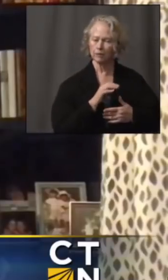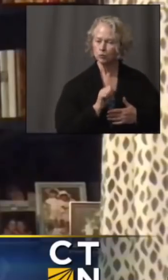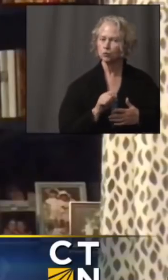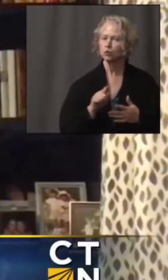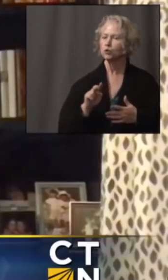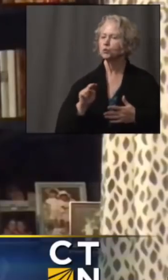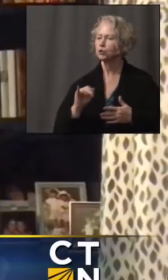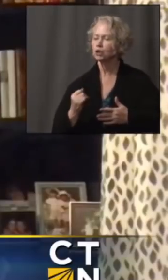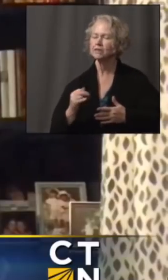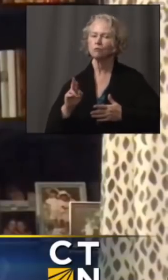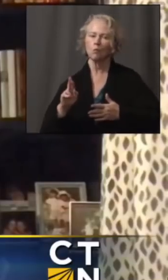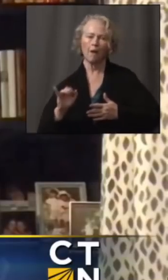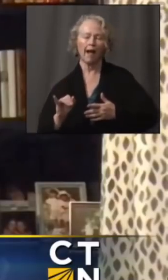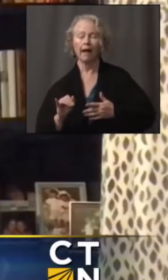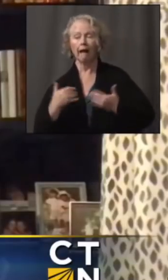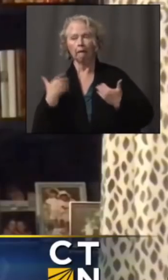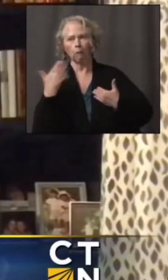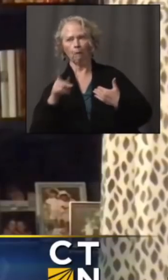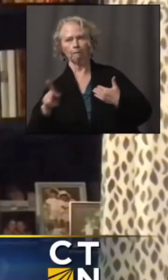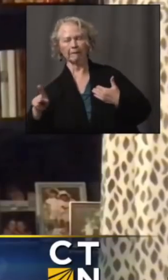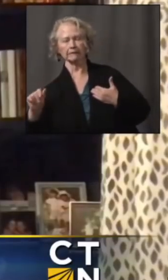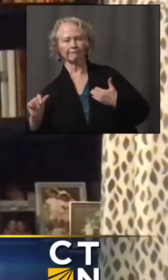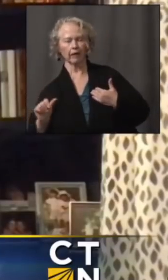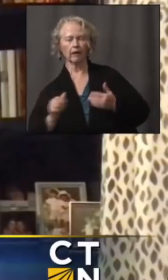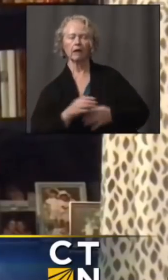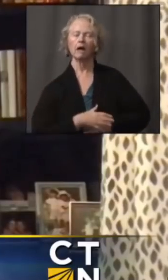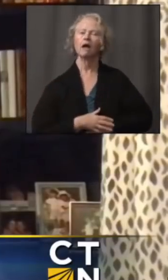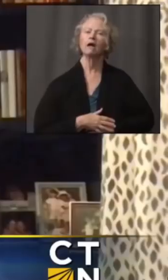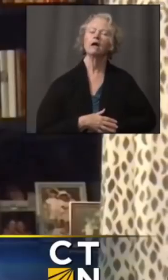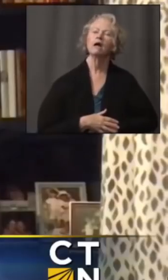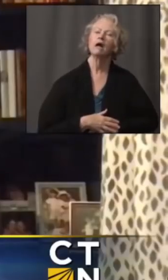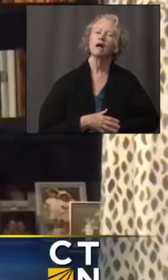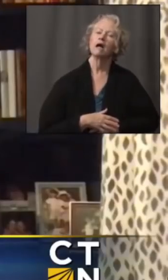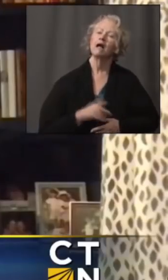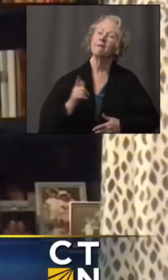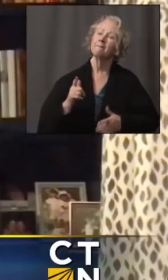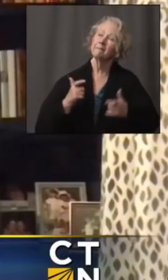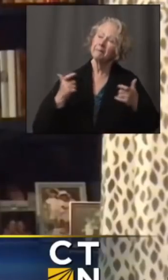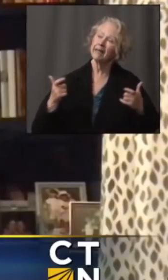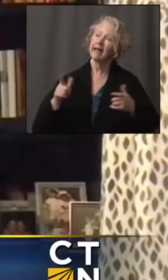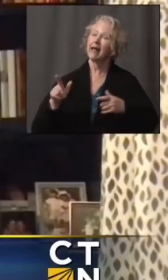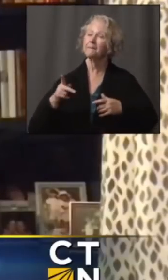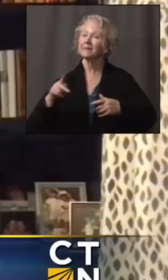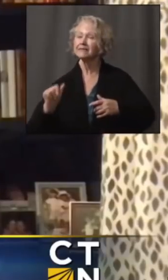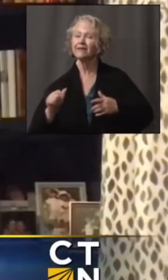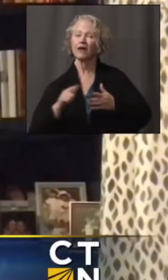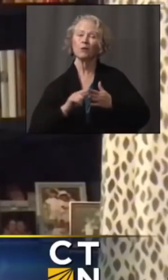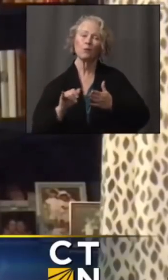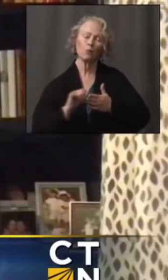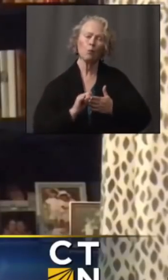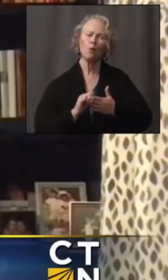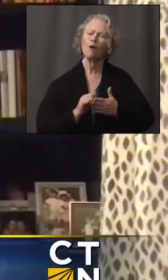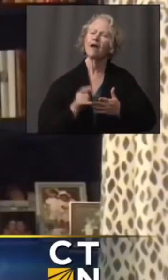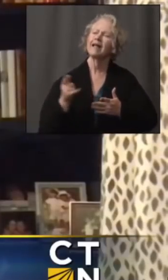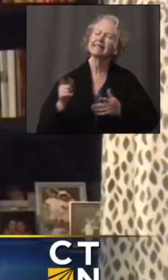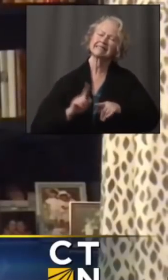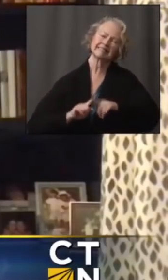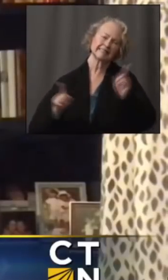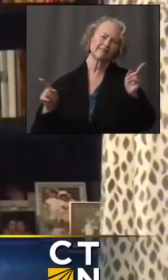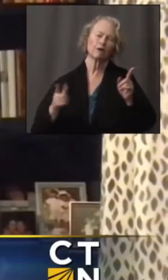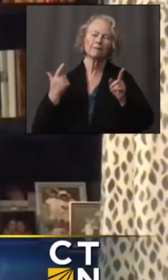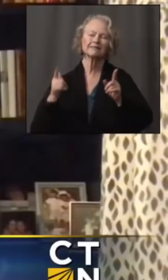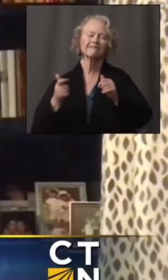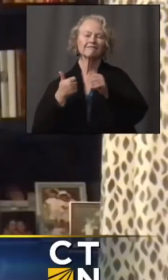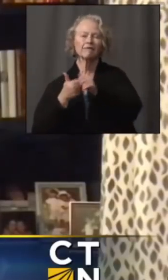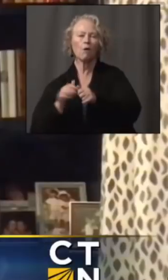can't speak for Pennsylvania off the top of my head. Those biggest states like Pennsylvania and New York do things more on a